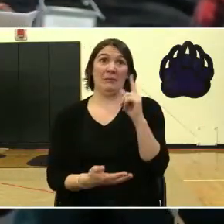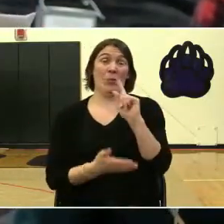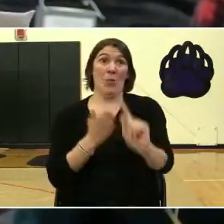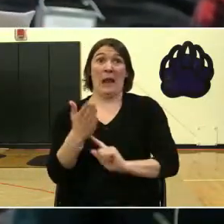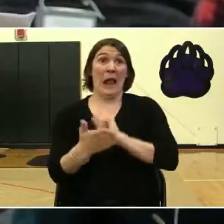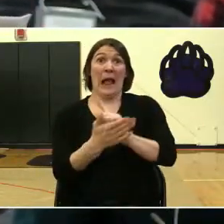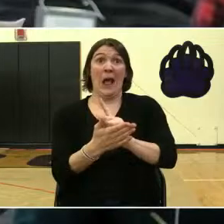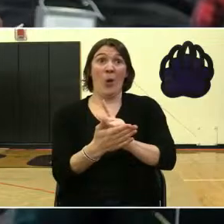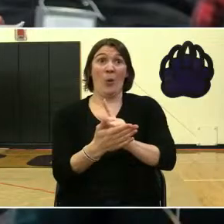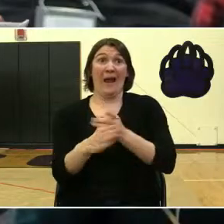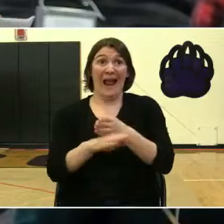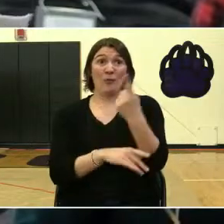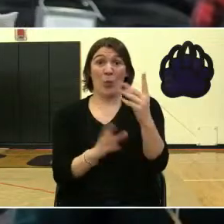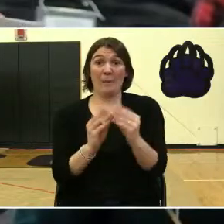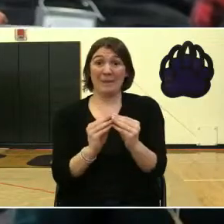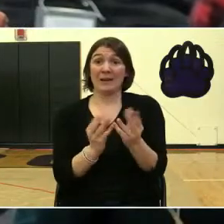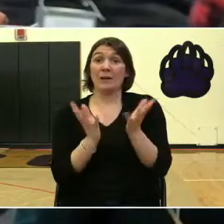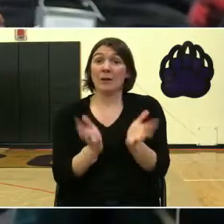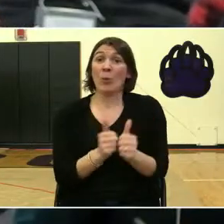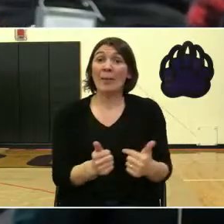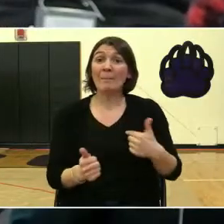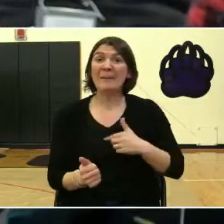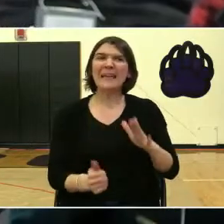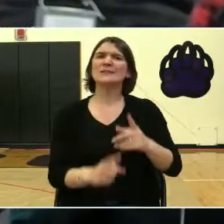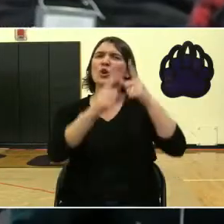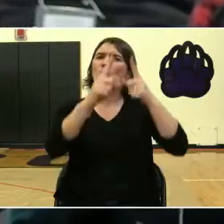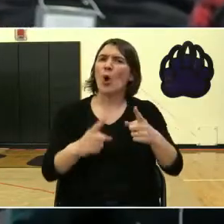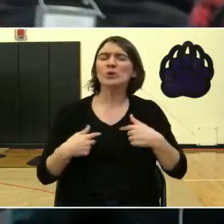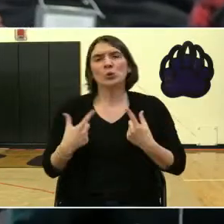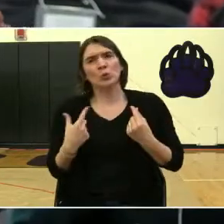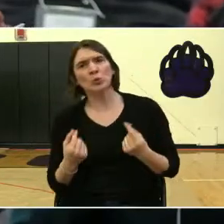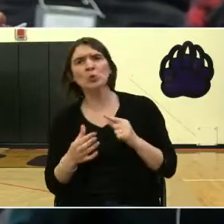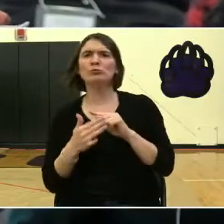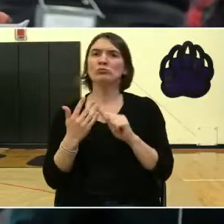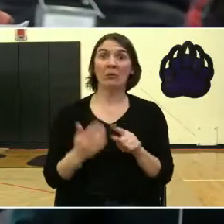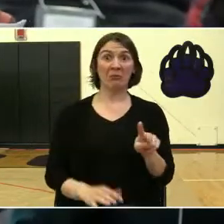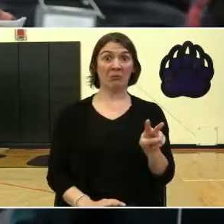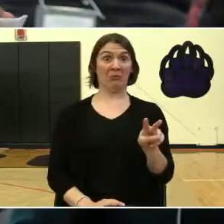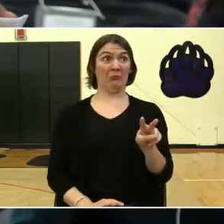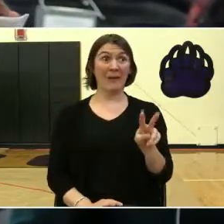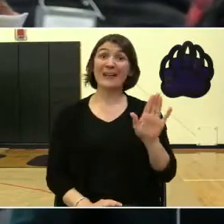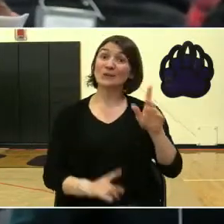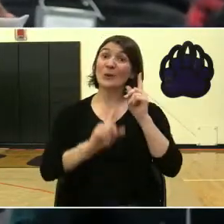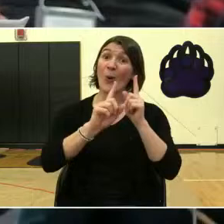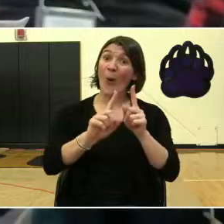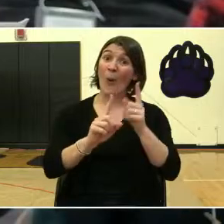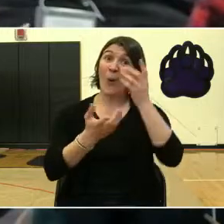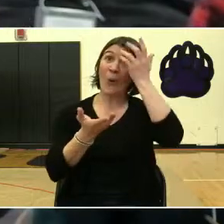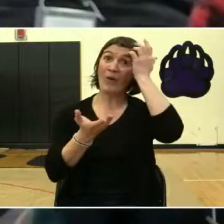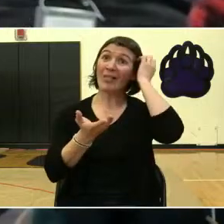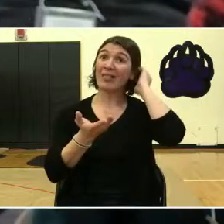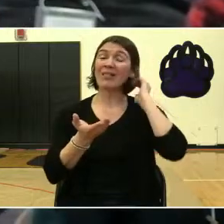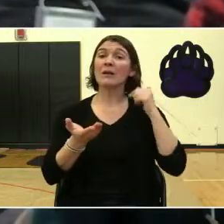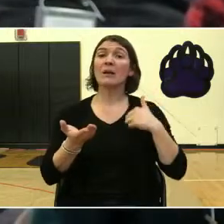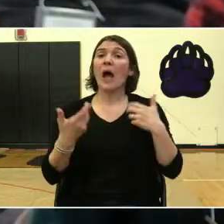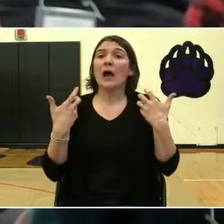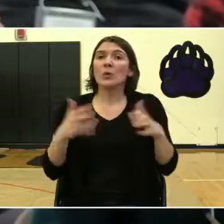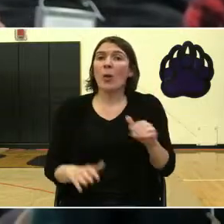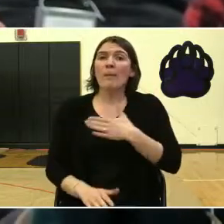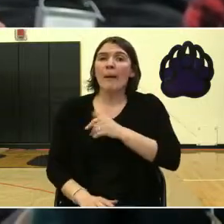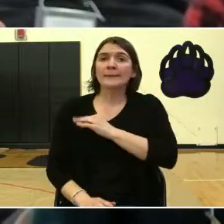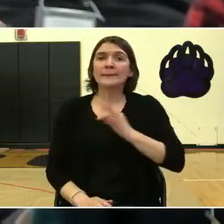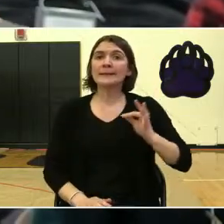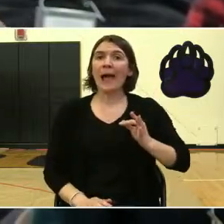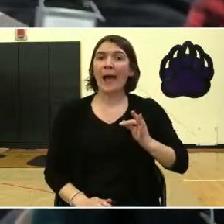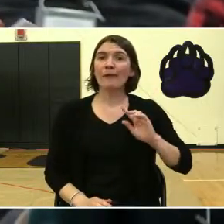hour after a meeting uh talking to me about his goals for the fire department one of them being that um he didn't want his employees